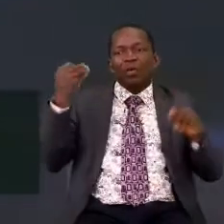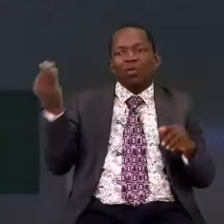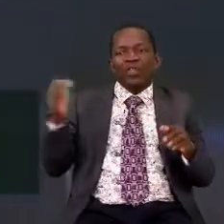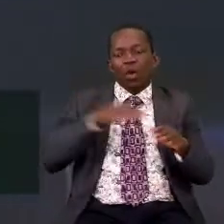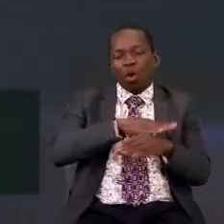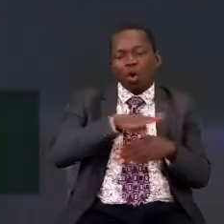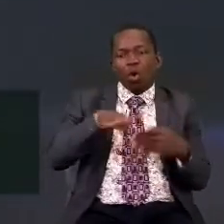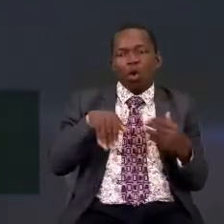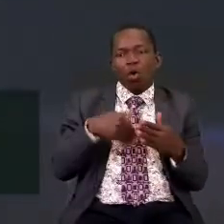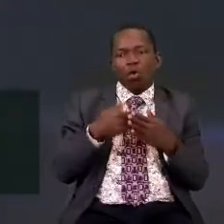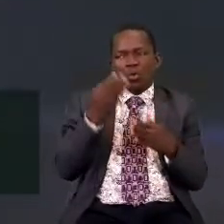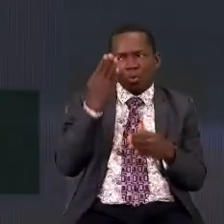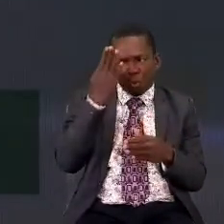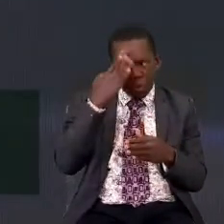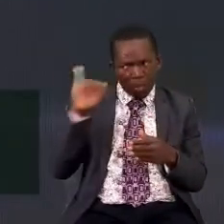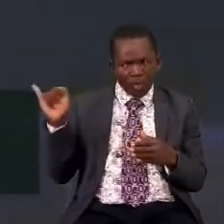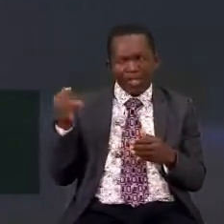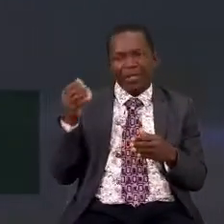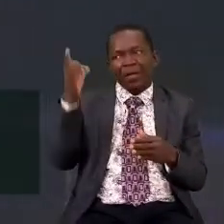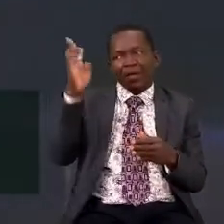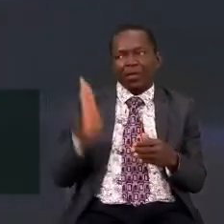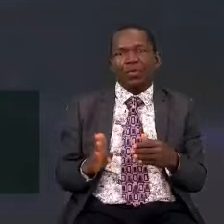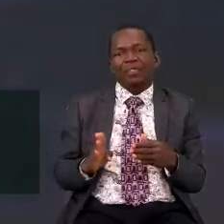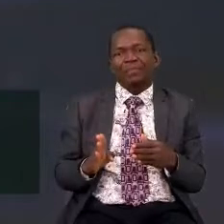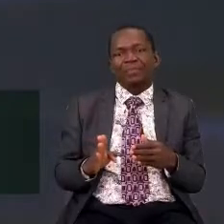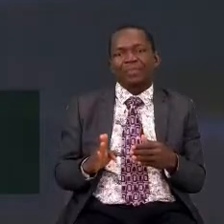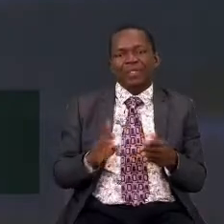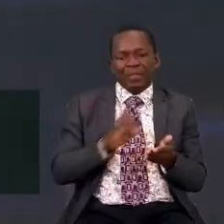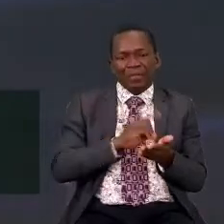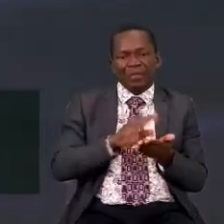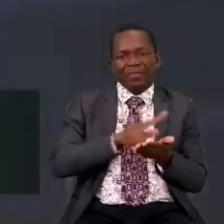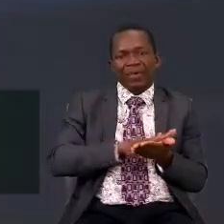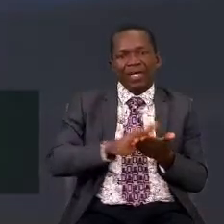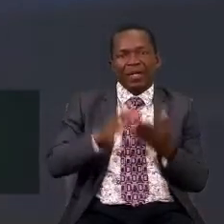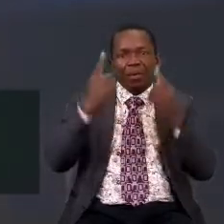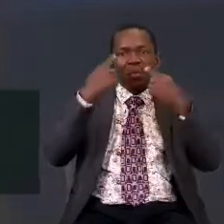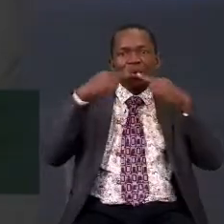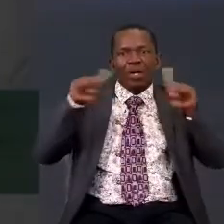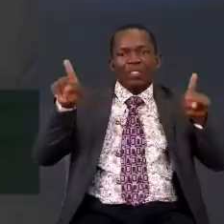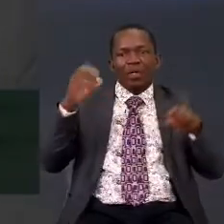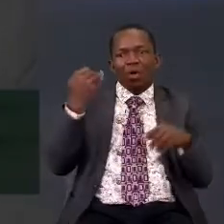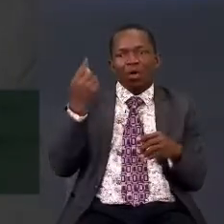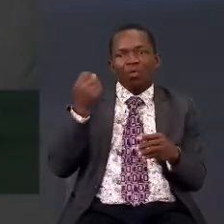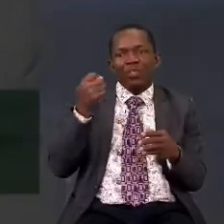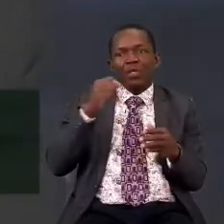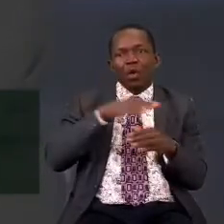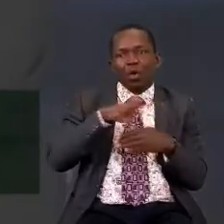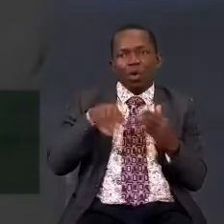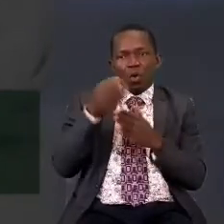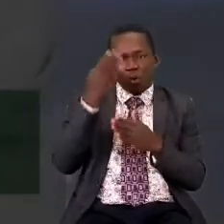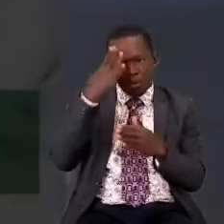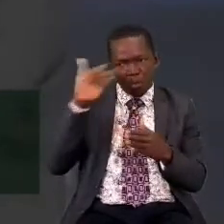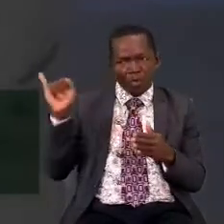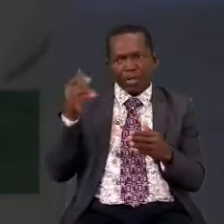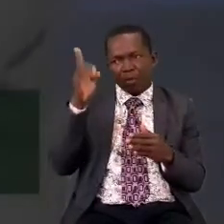the God who knows the end from the beginning, the God who knows your old age